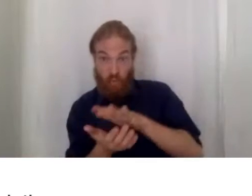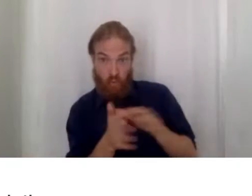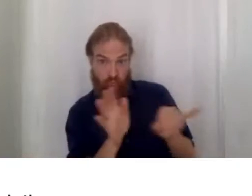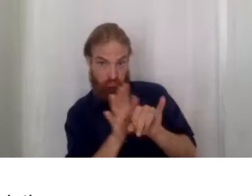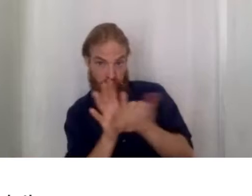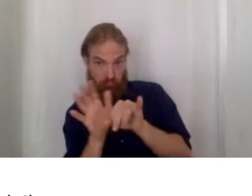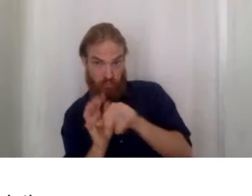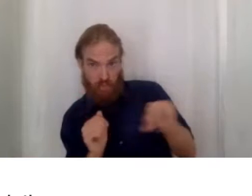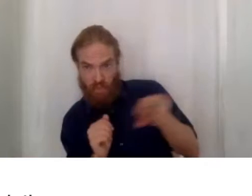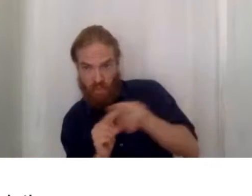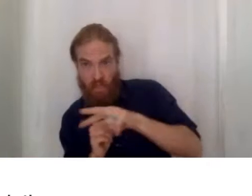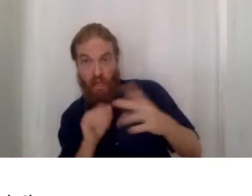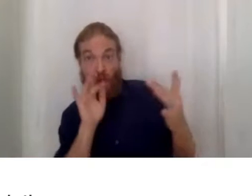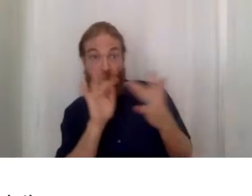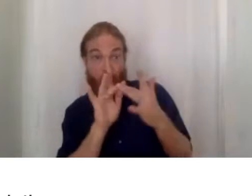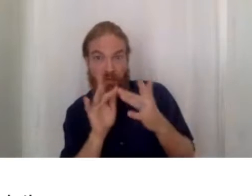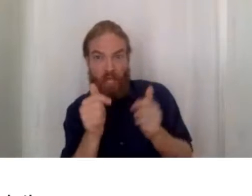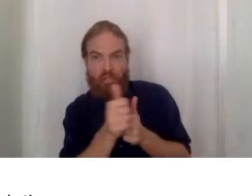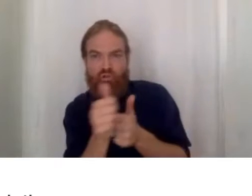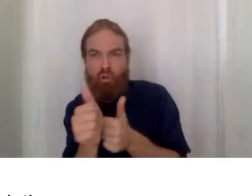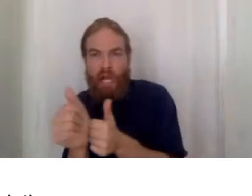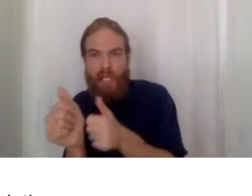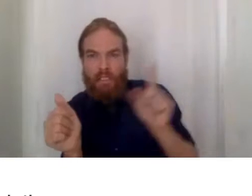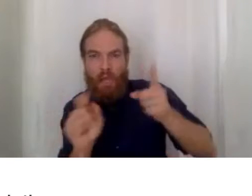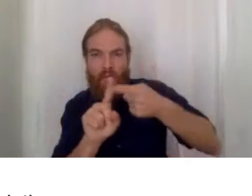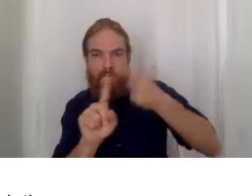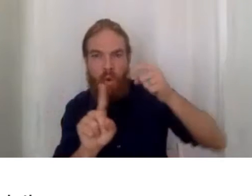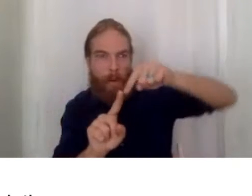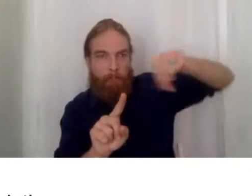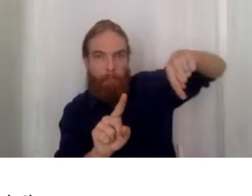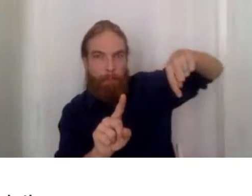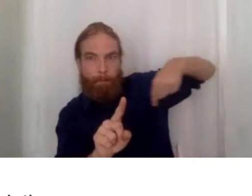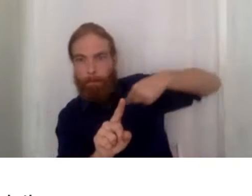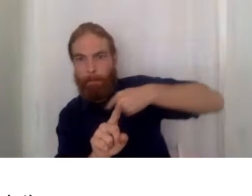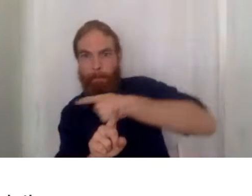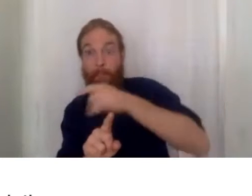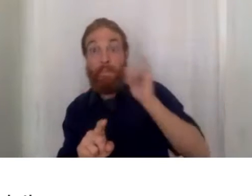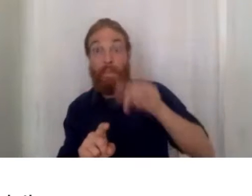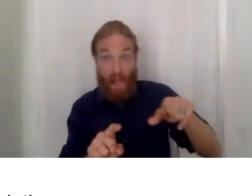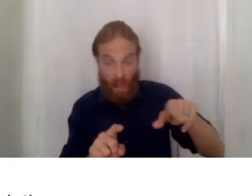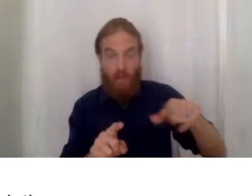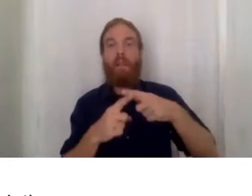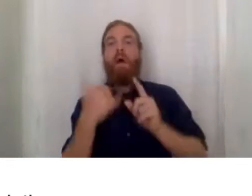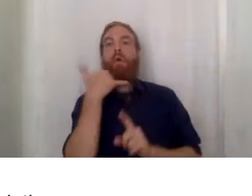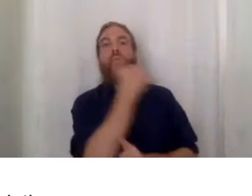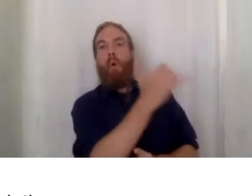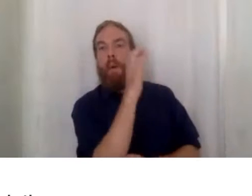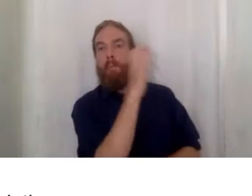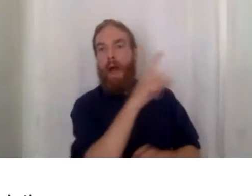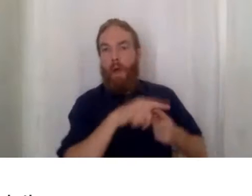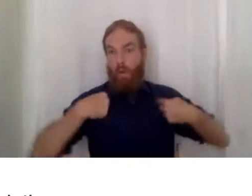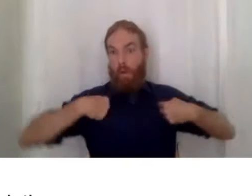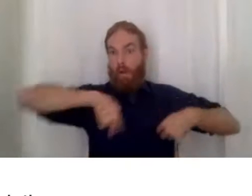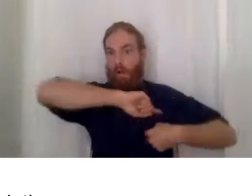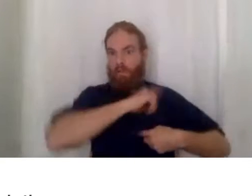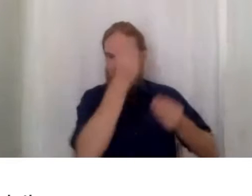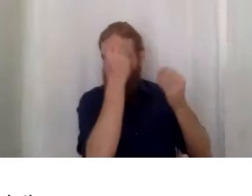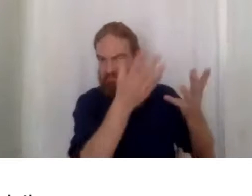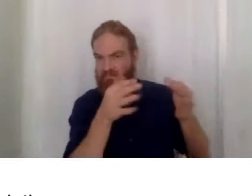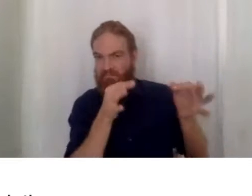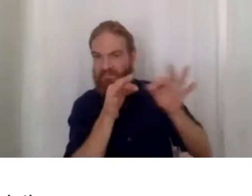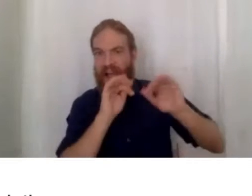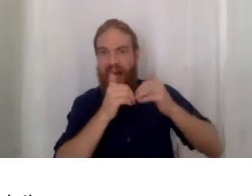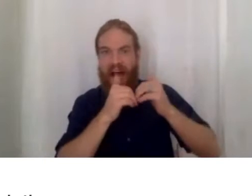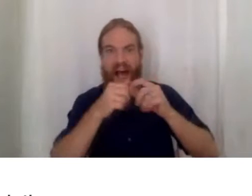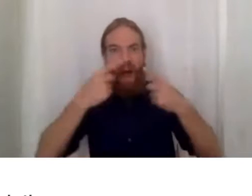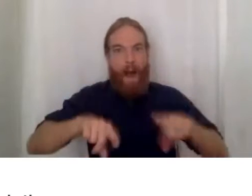health department, who will then call those individuals and place them in quarantine. And then schools also report additional